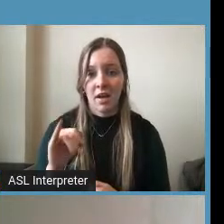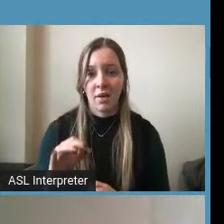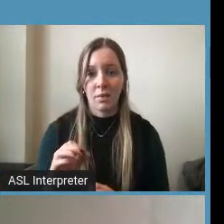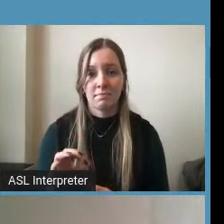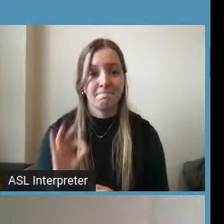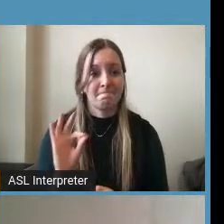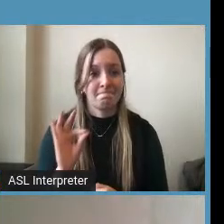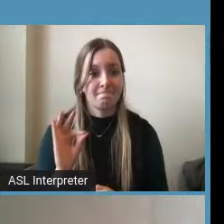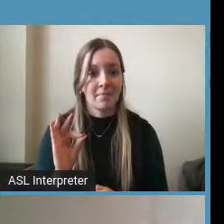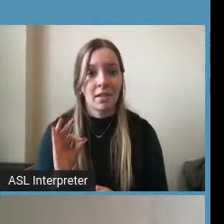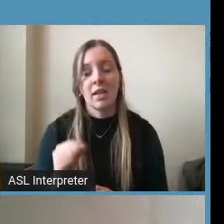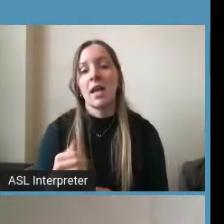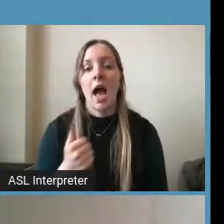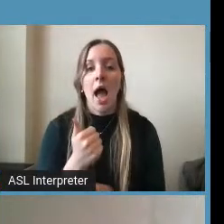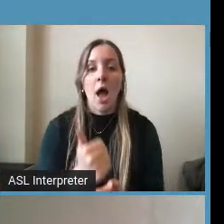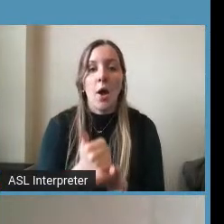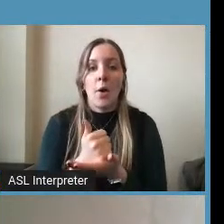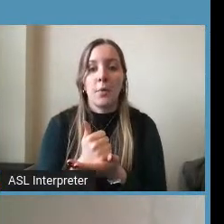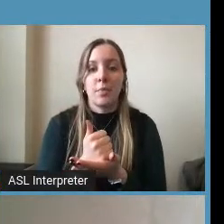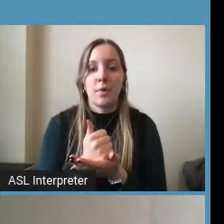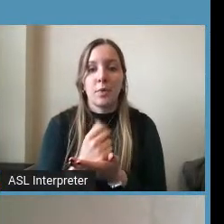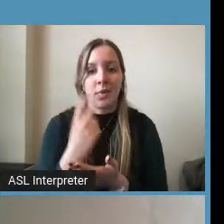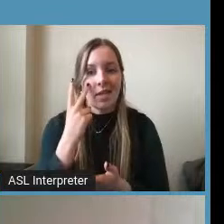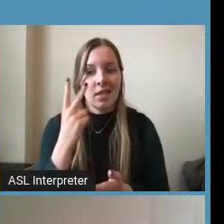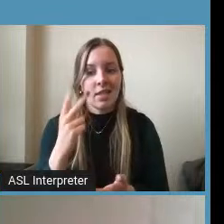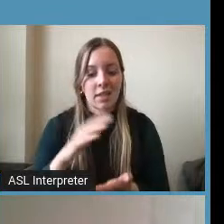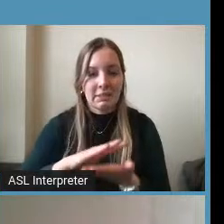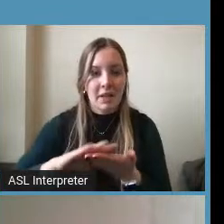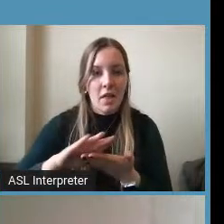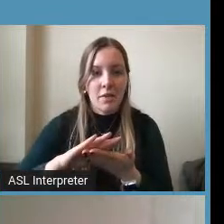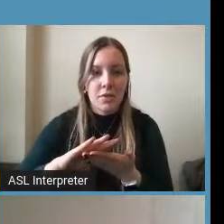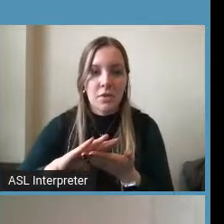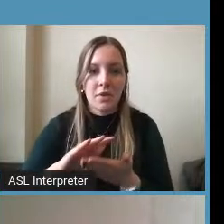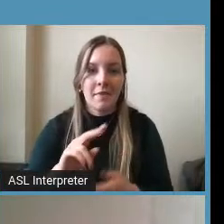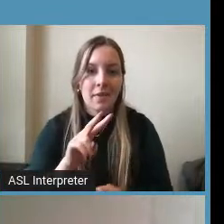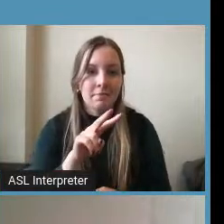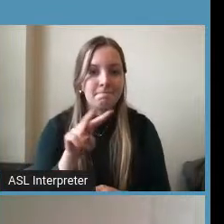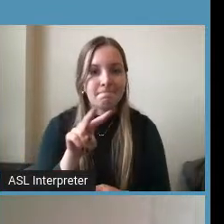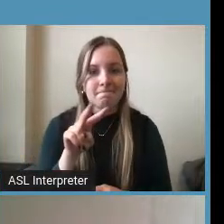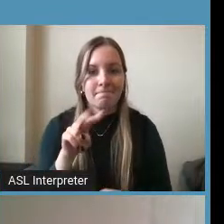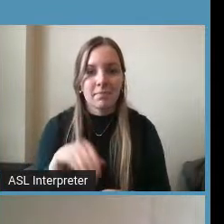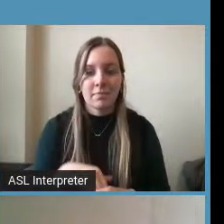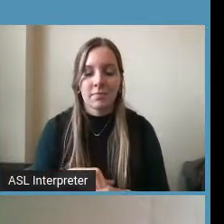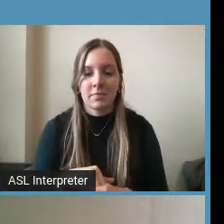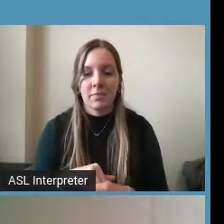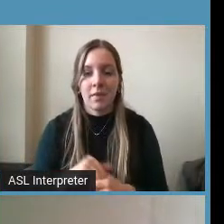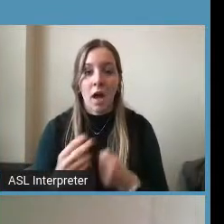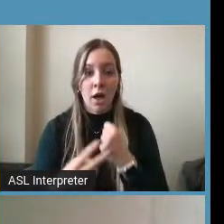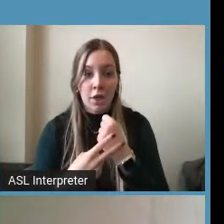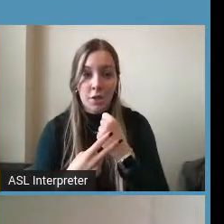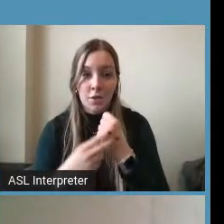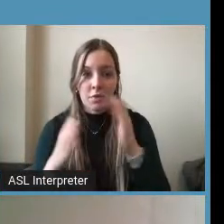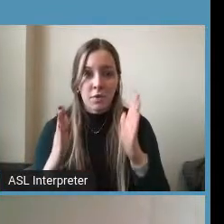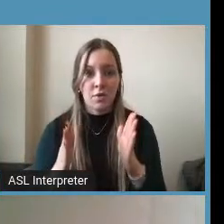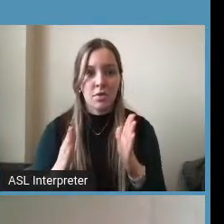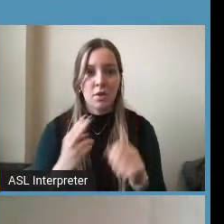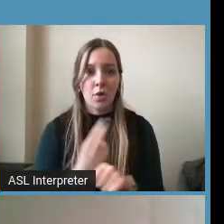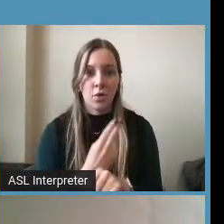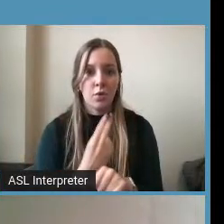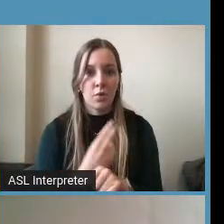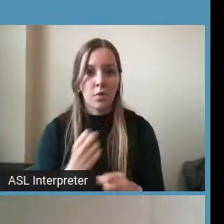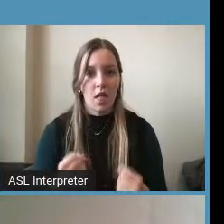analyze a surface, if you're trying to show fine surface details. Conservators use this quite a bit. The software is